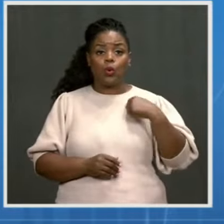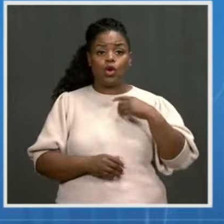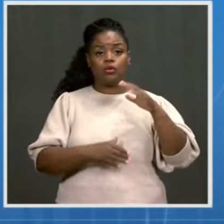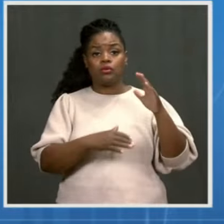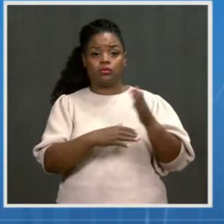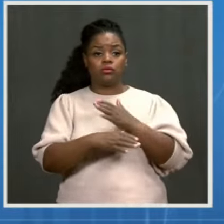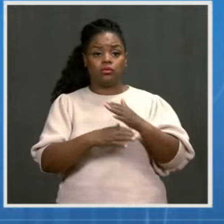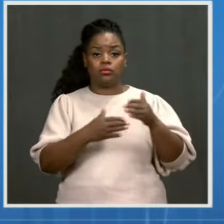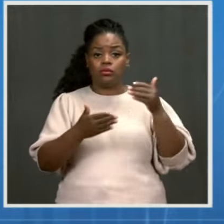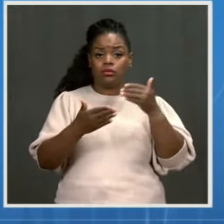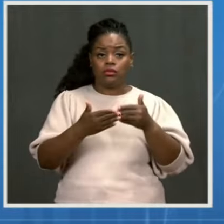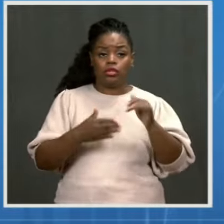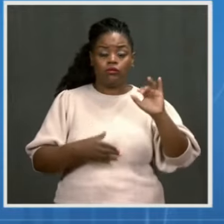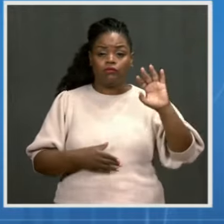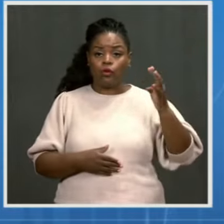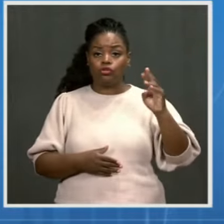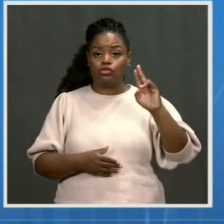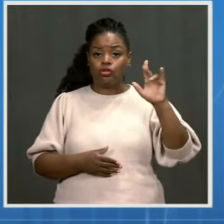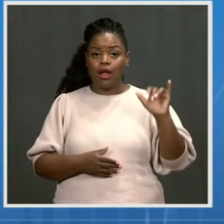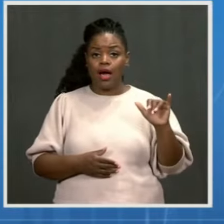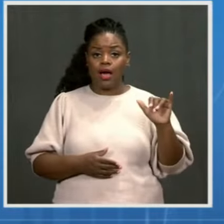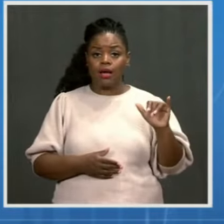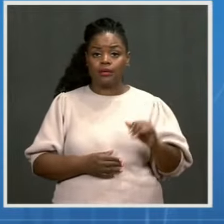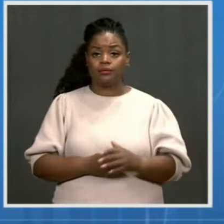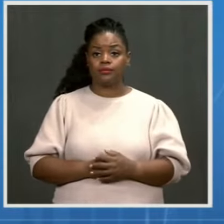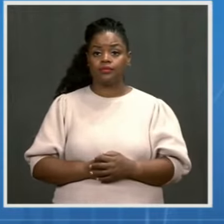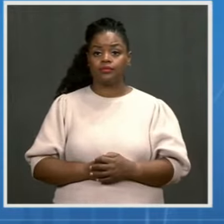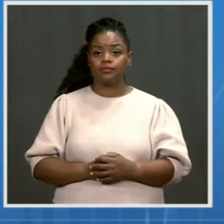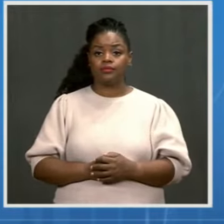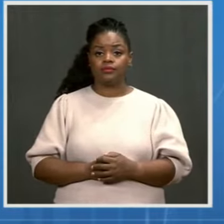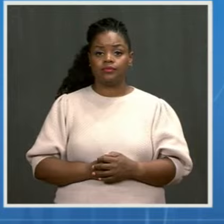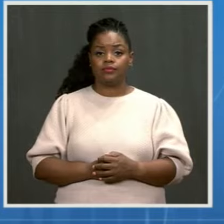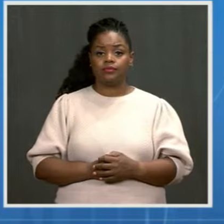and where we're headed. Dr. Fauci.